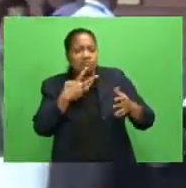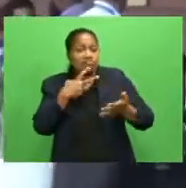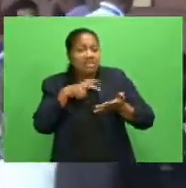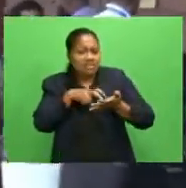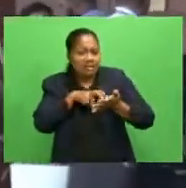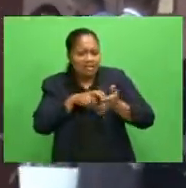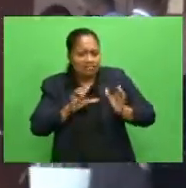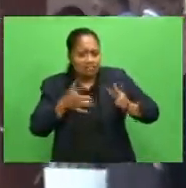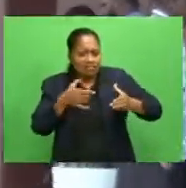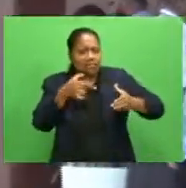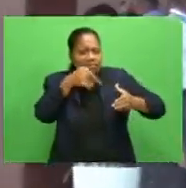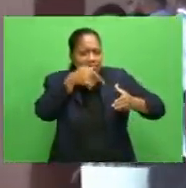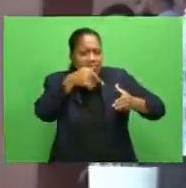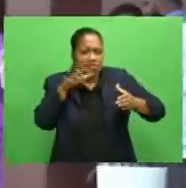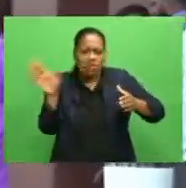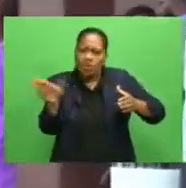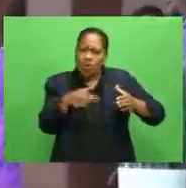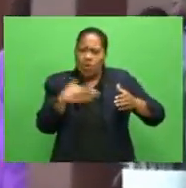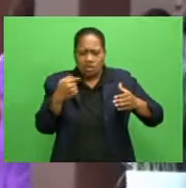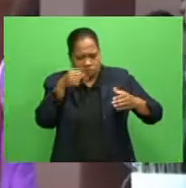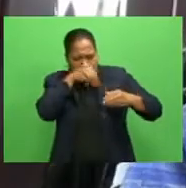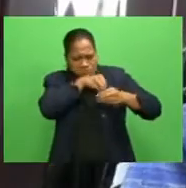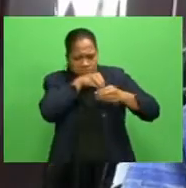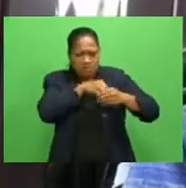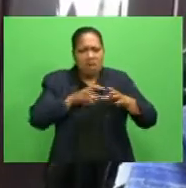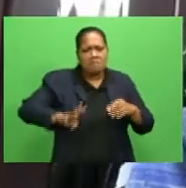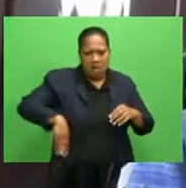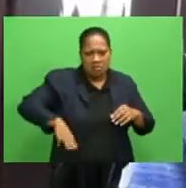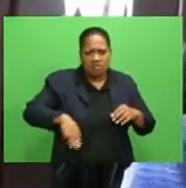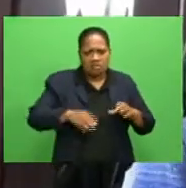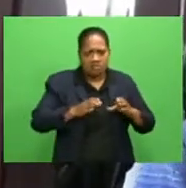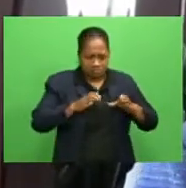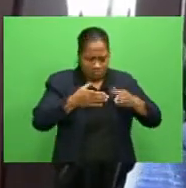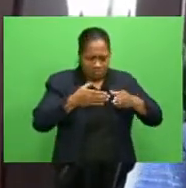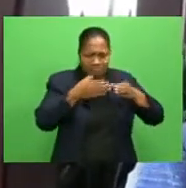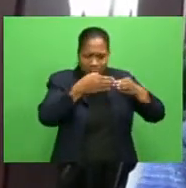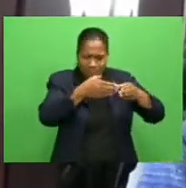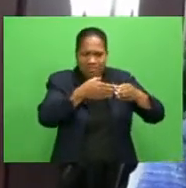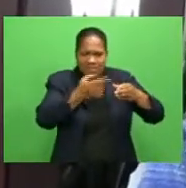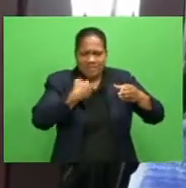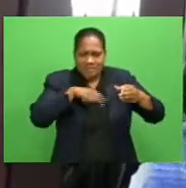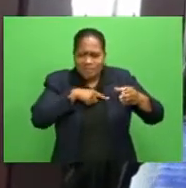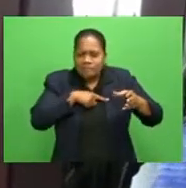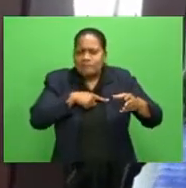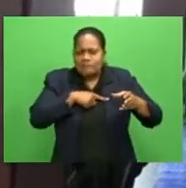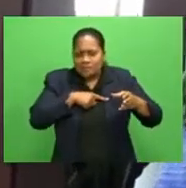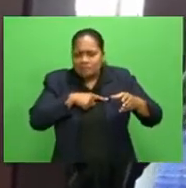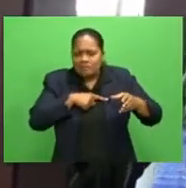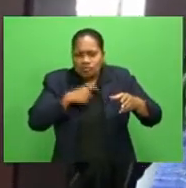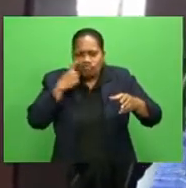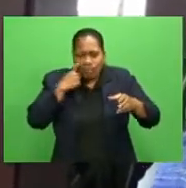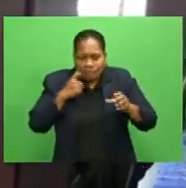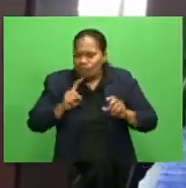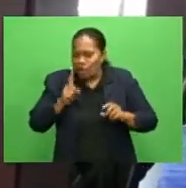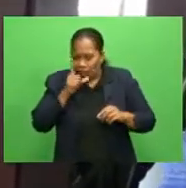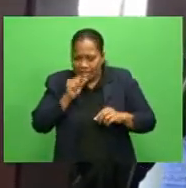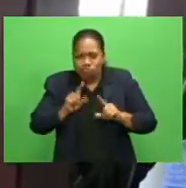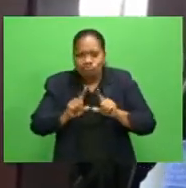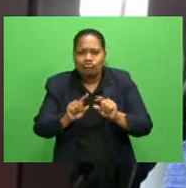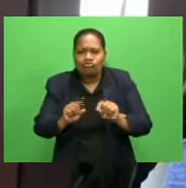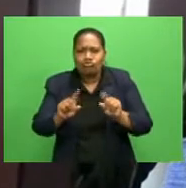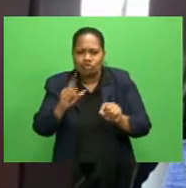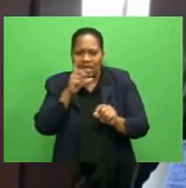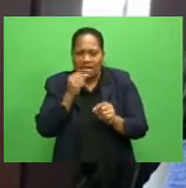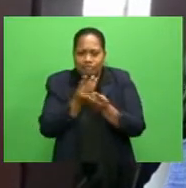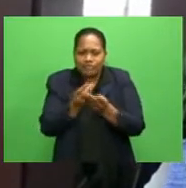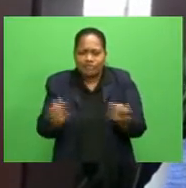and everyone's still a member of SODELPA, and we'll be looking to try to see what we can do to repair relationships